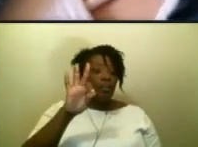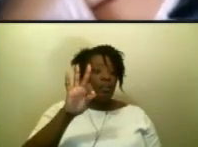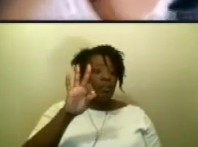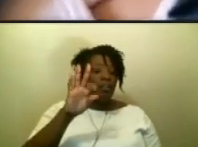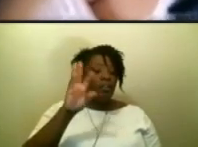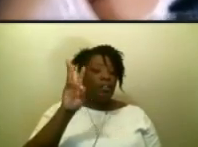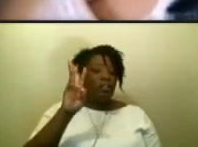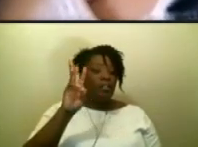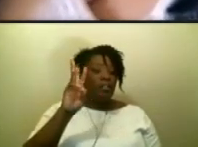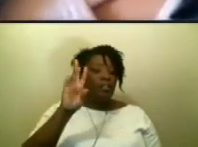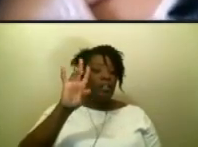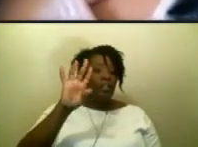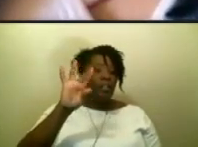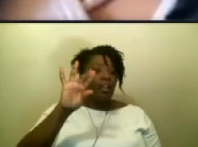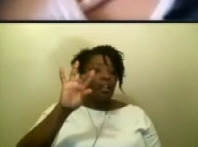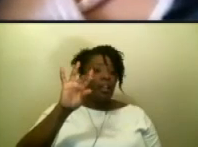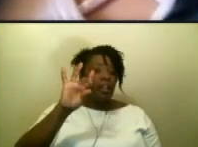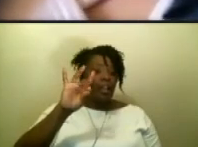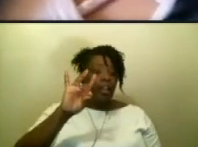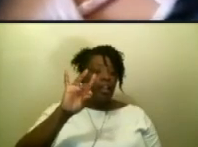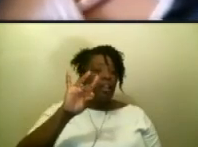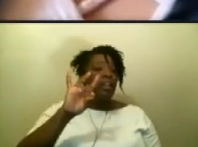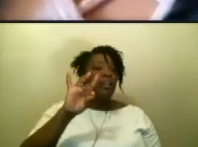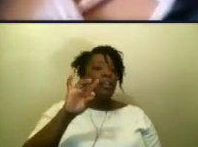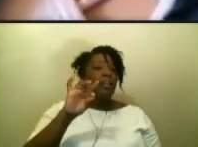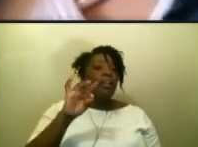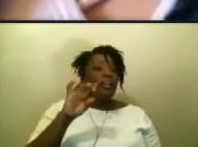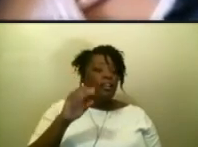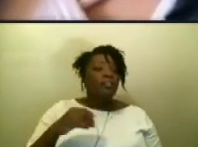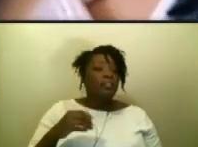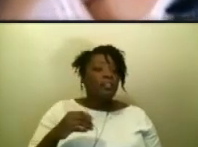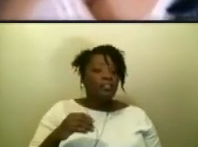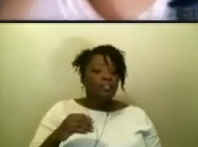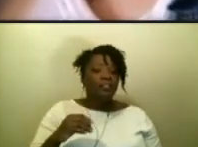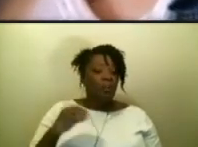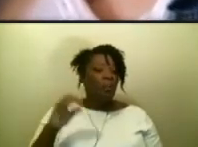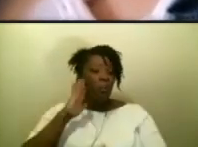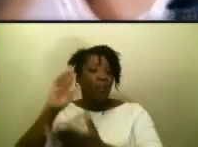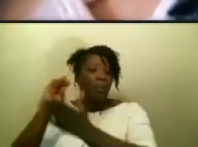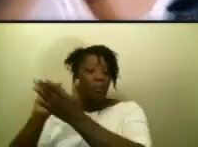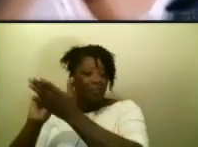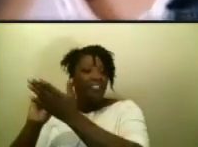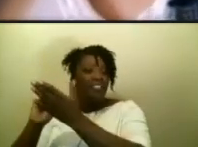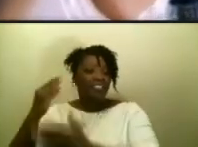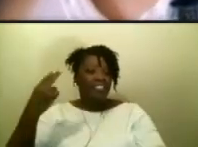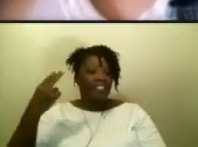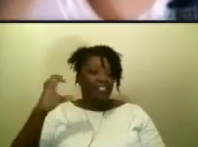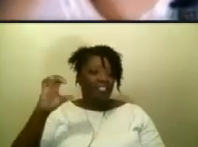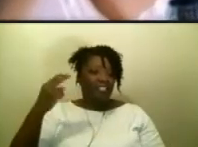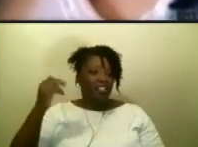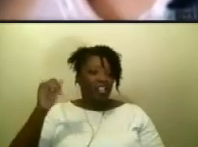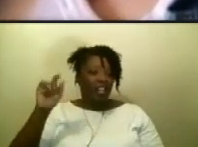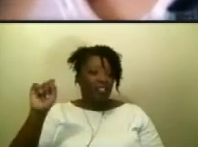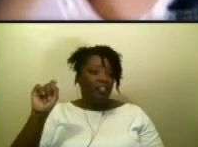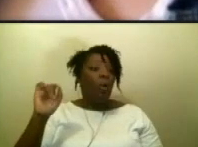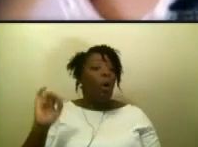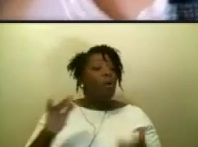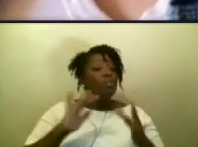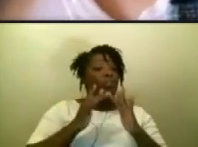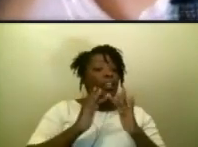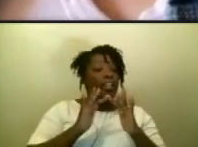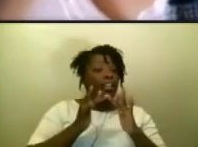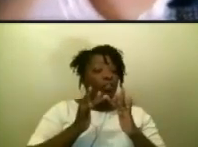734-239-6863. That's their intake number. And we do our intakes online, submitting